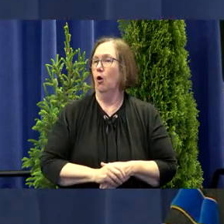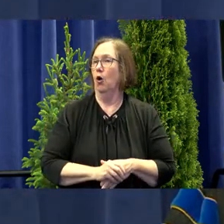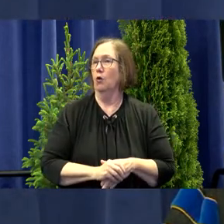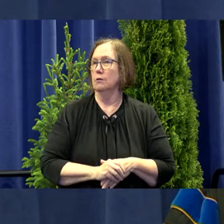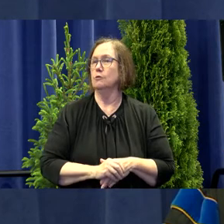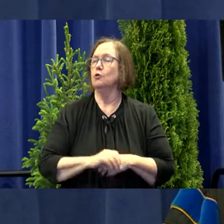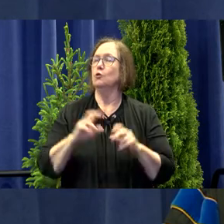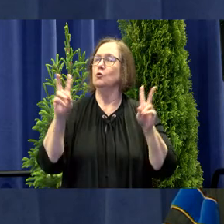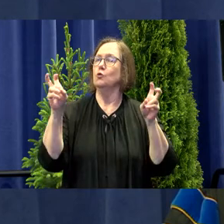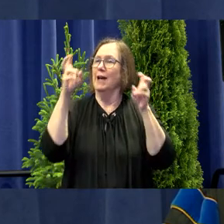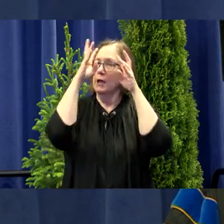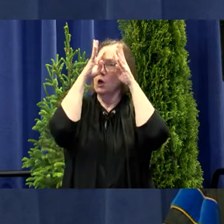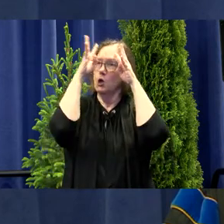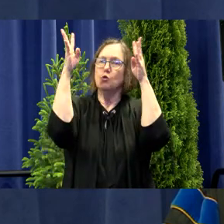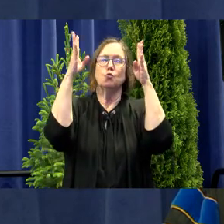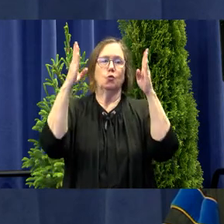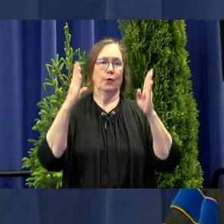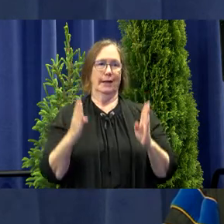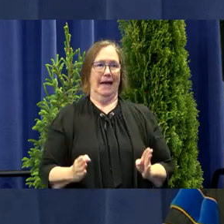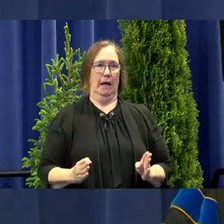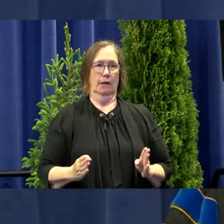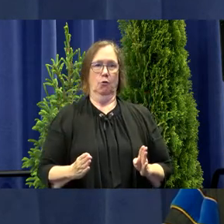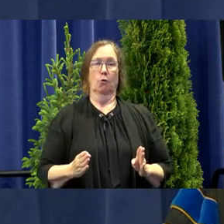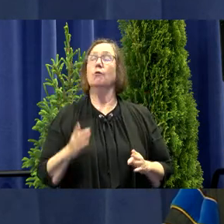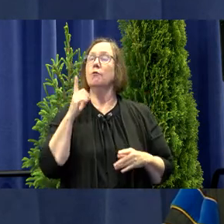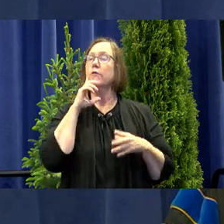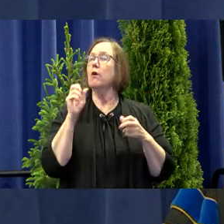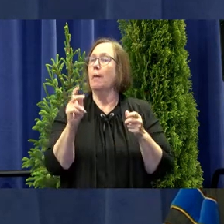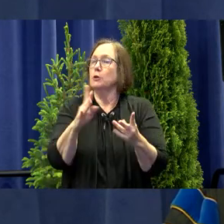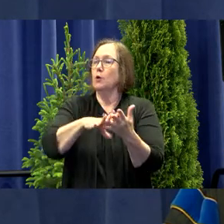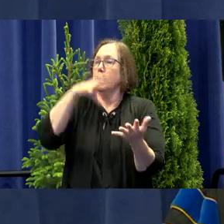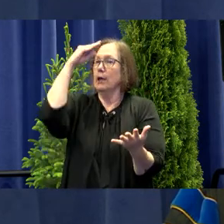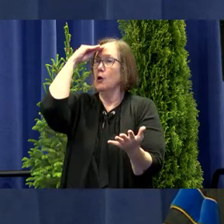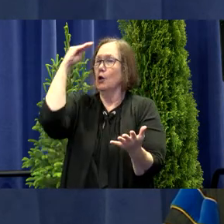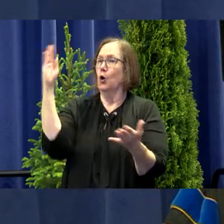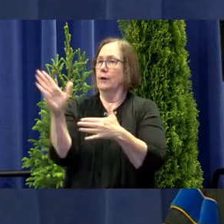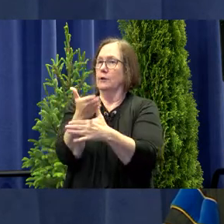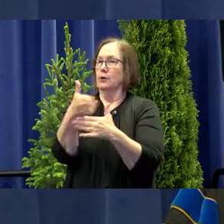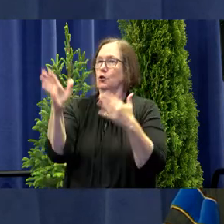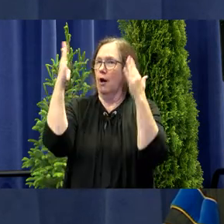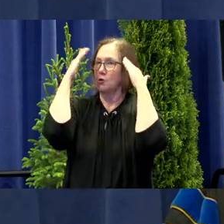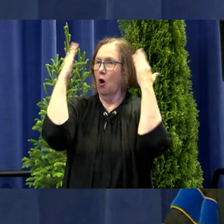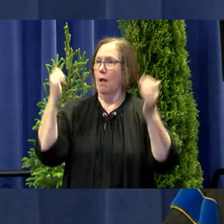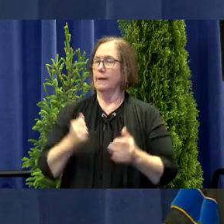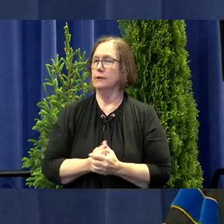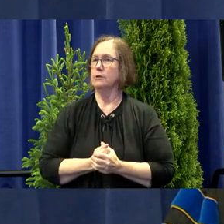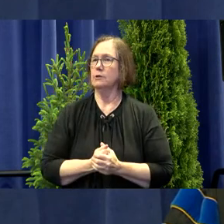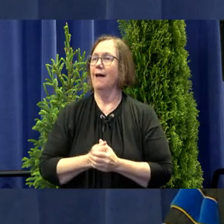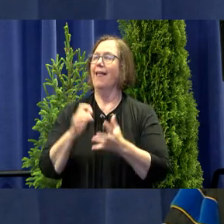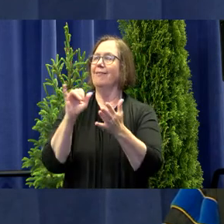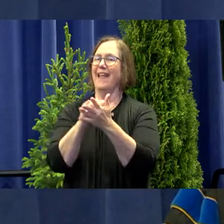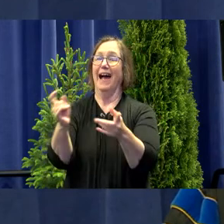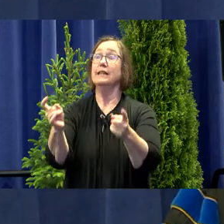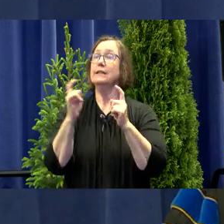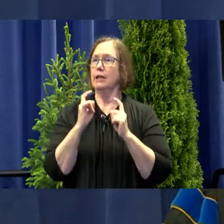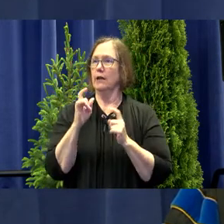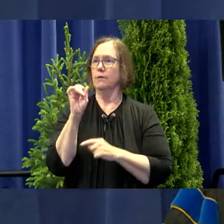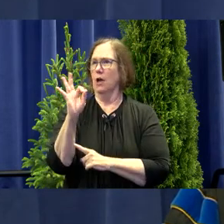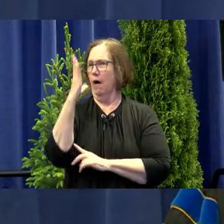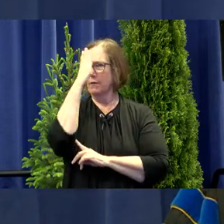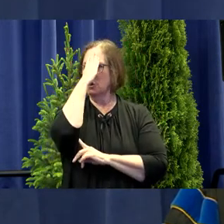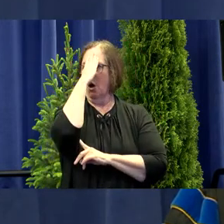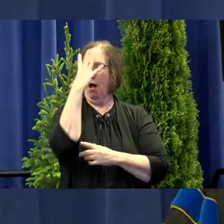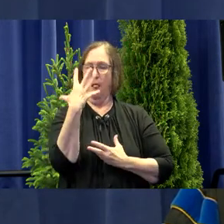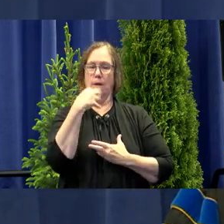creator, for the opportunity to collect and gather knowledge. We have been bestowed with knowledge, and with that knowledge, we have accepted and